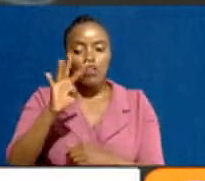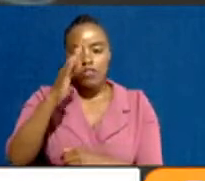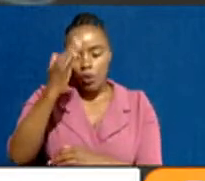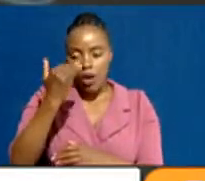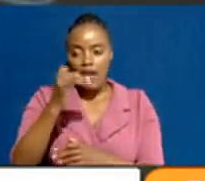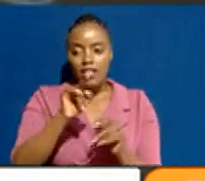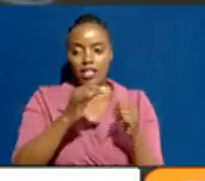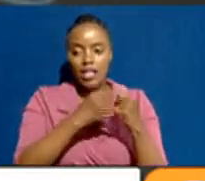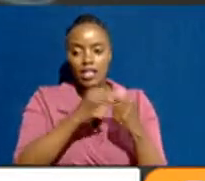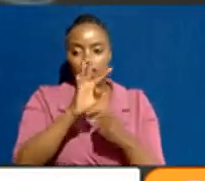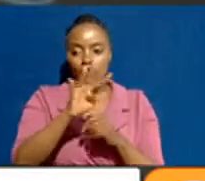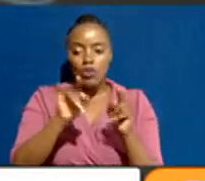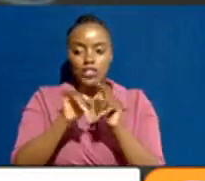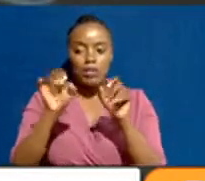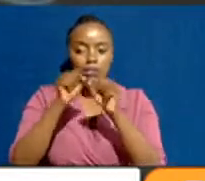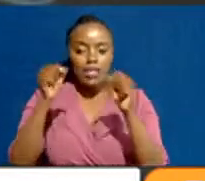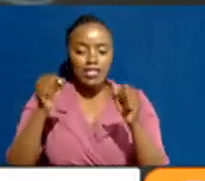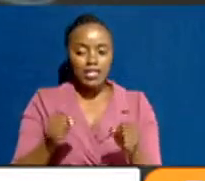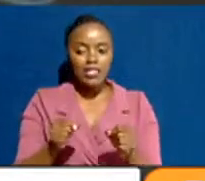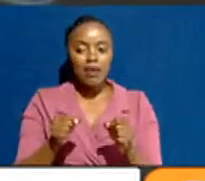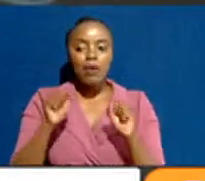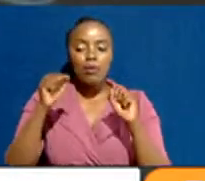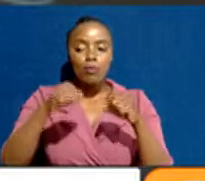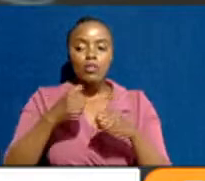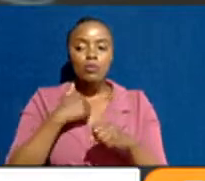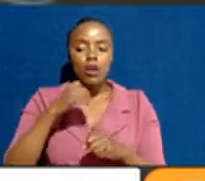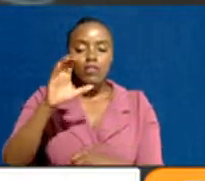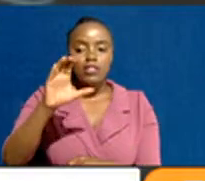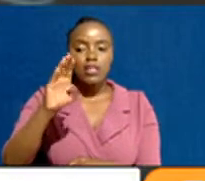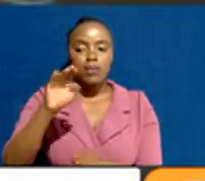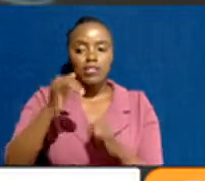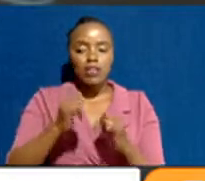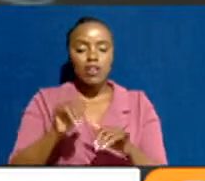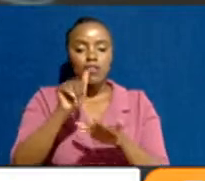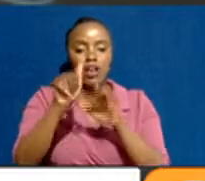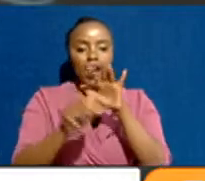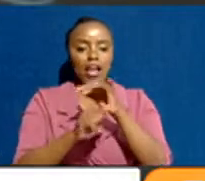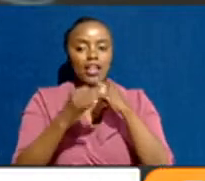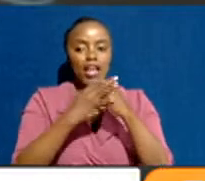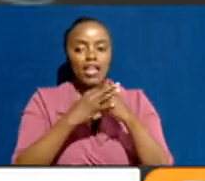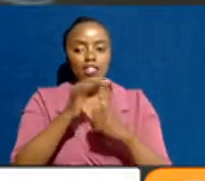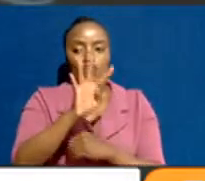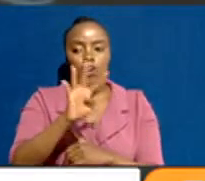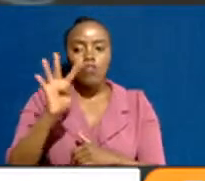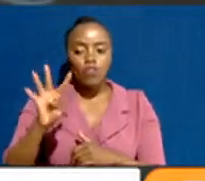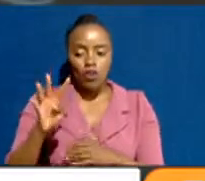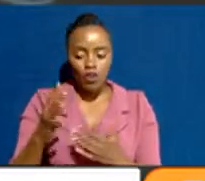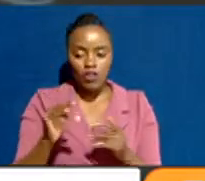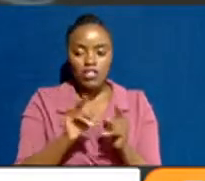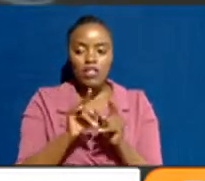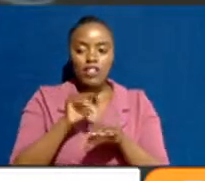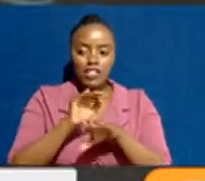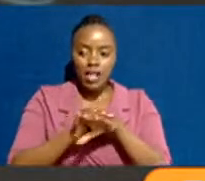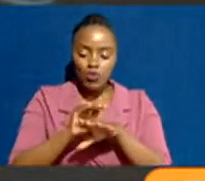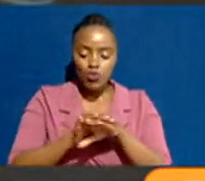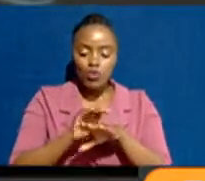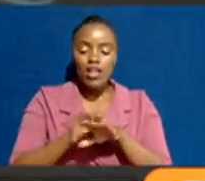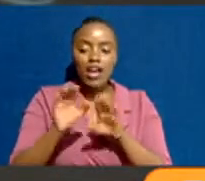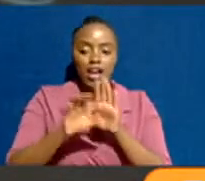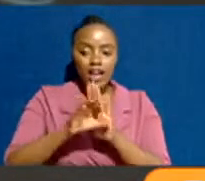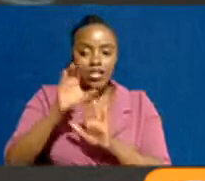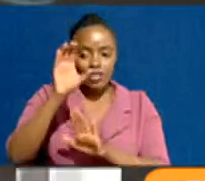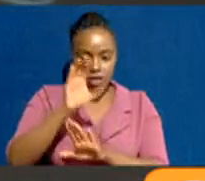that 844 is a system. We could have CBC implemented under 844. It is a good